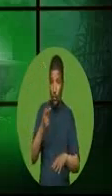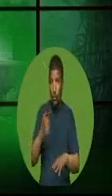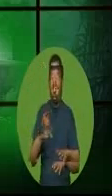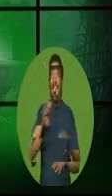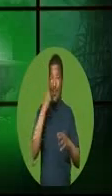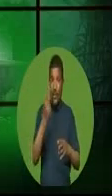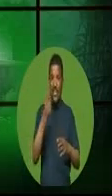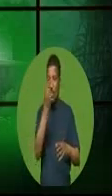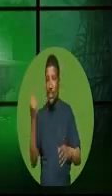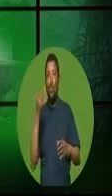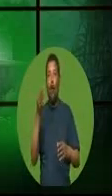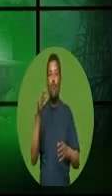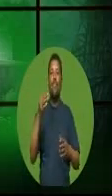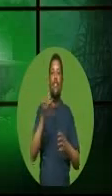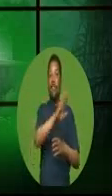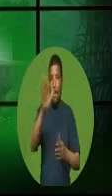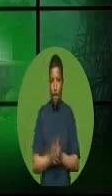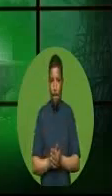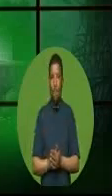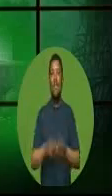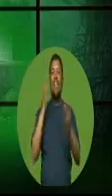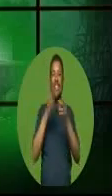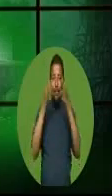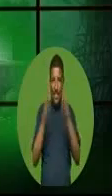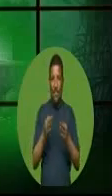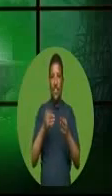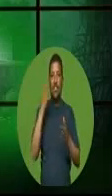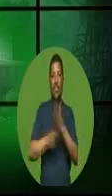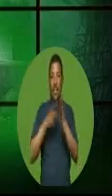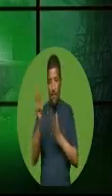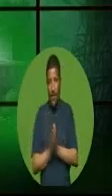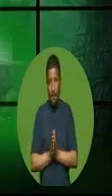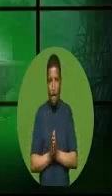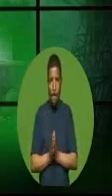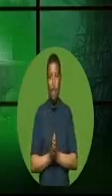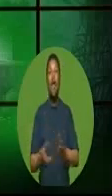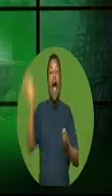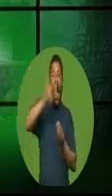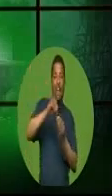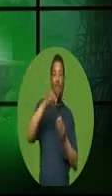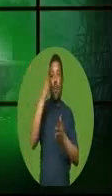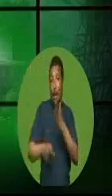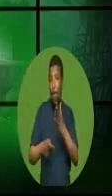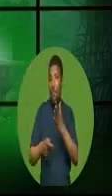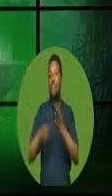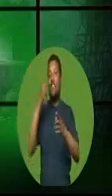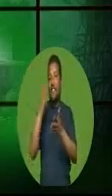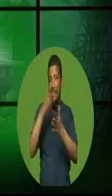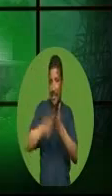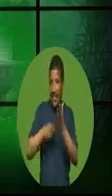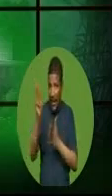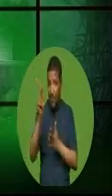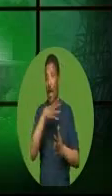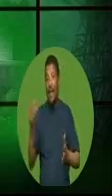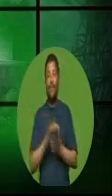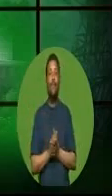of them, namely specific tariff, ad valorem tariff,